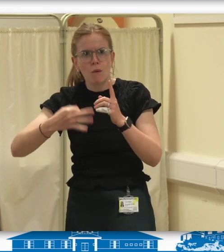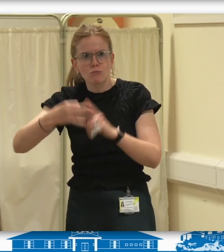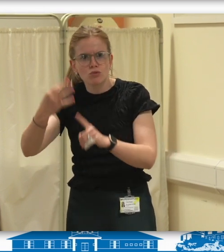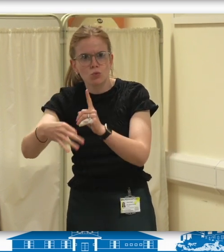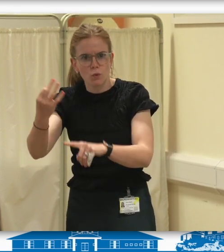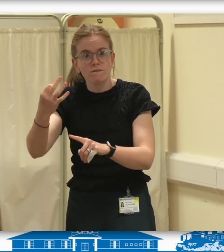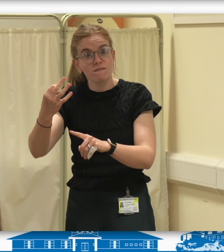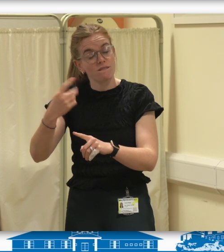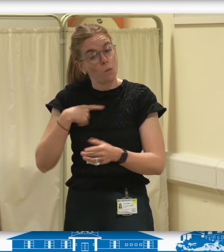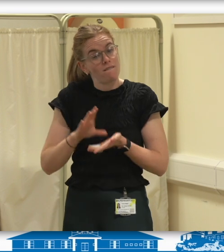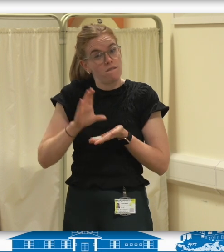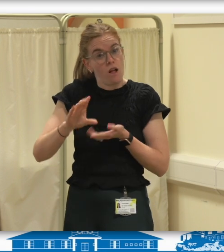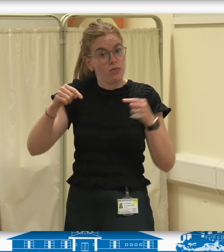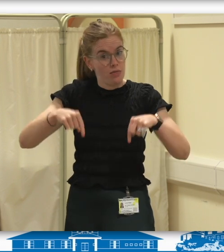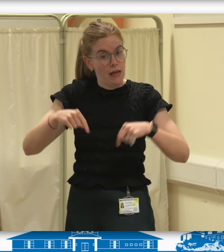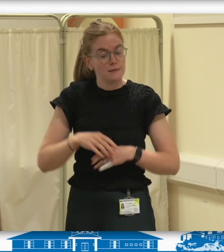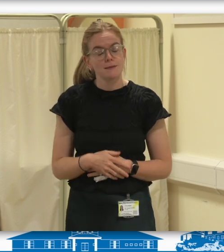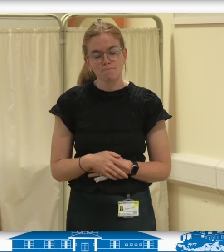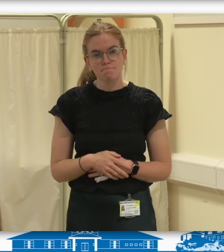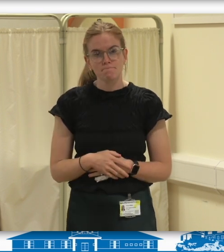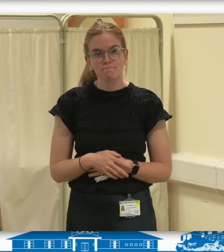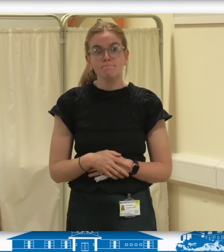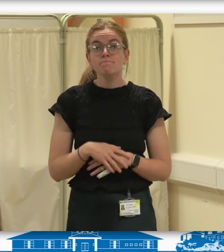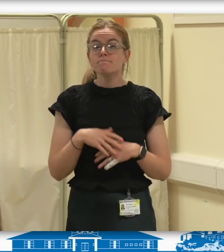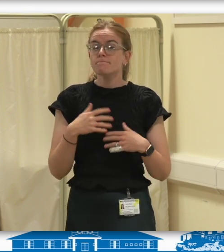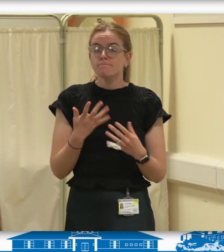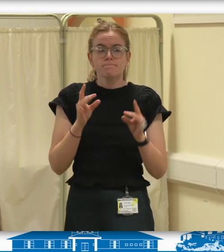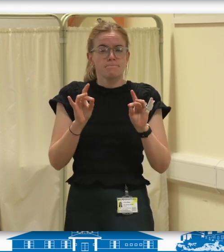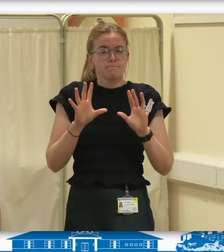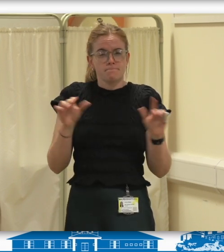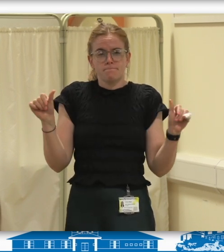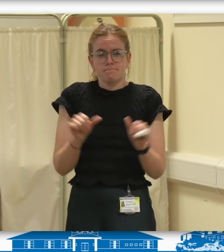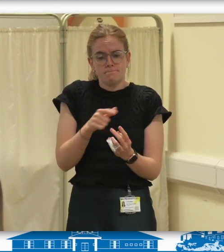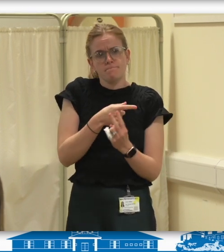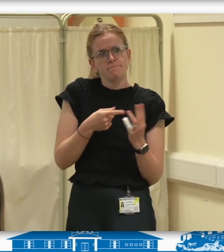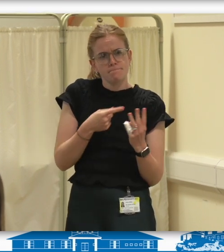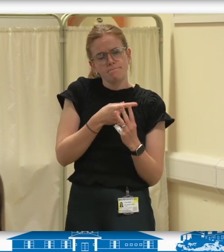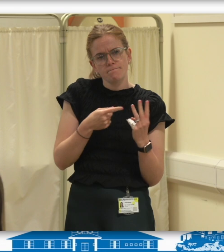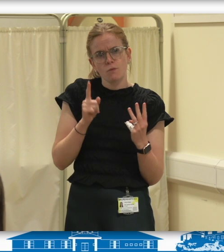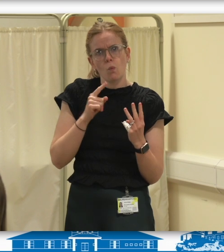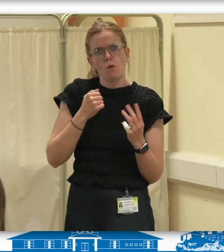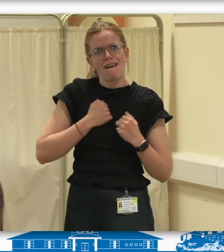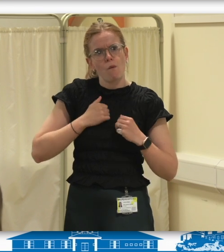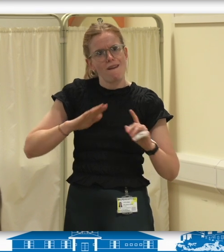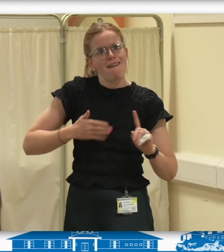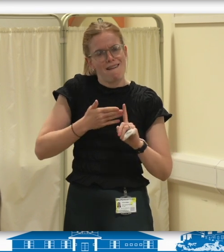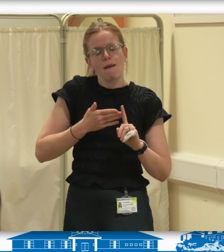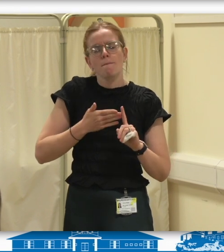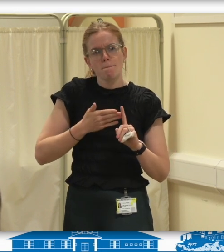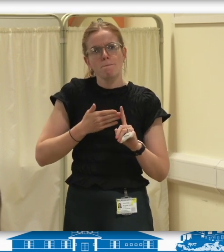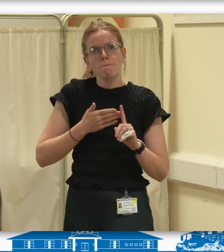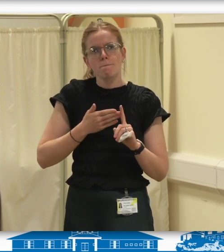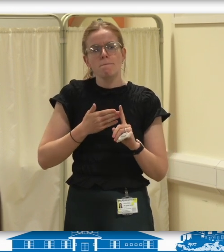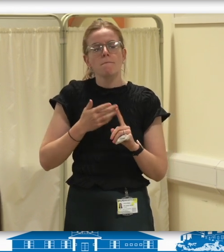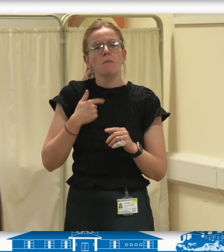can innovate in the NHS. So that's just a little whistle-stop tour about what we do. We raise